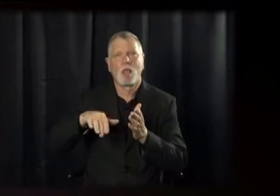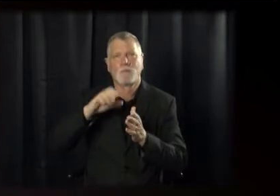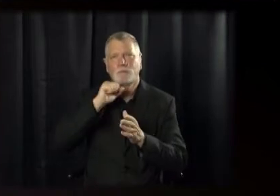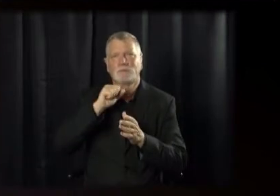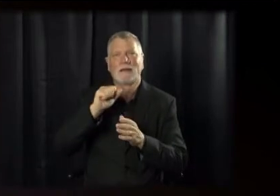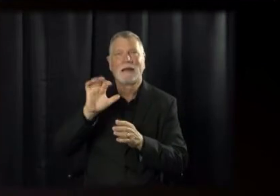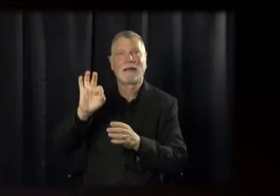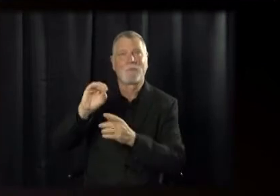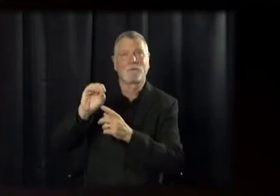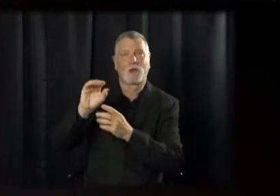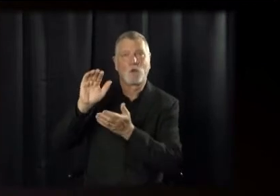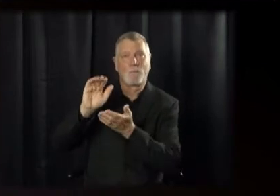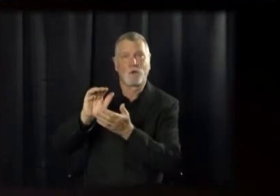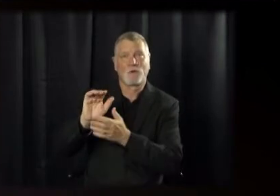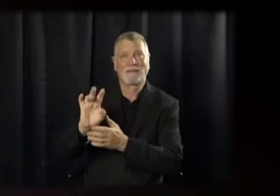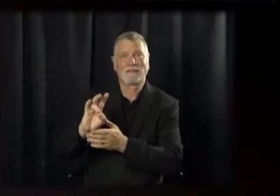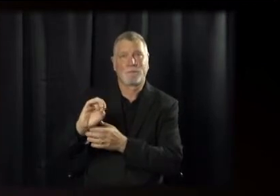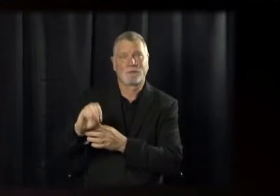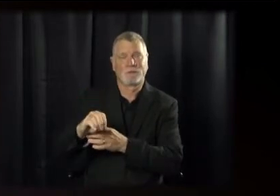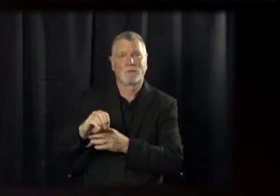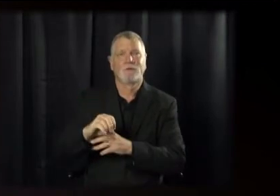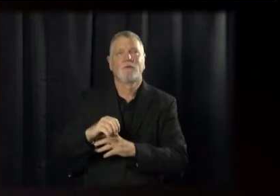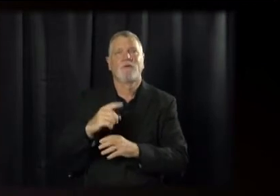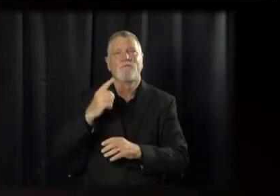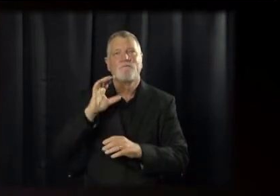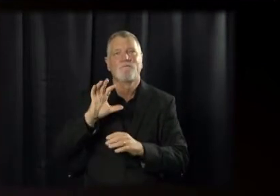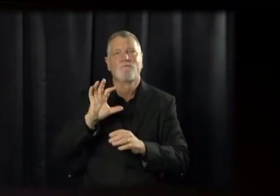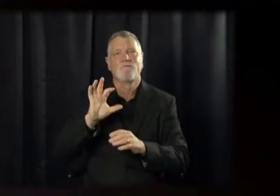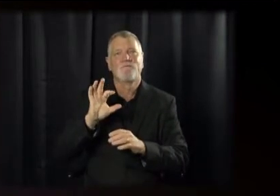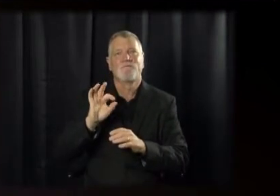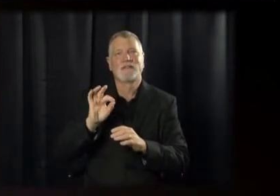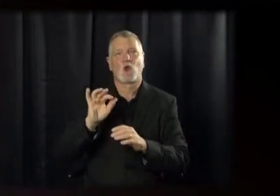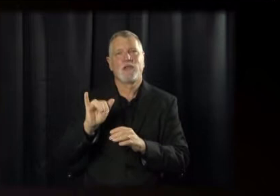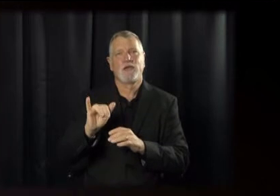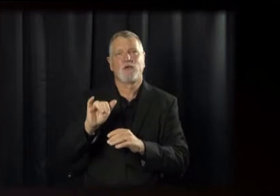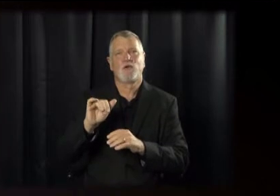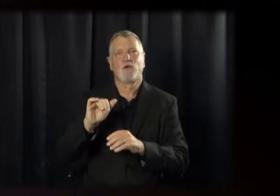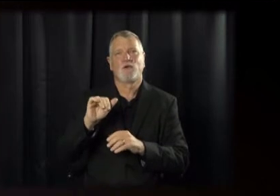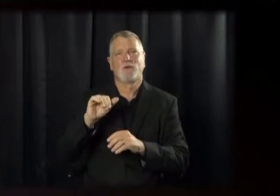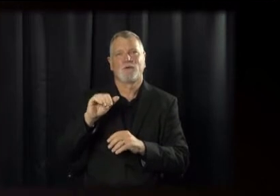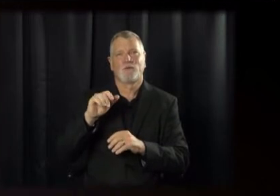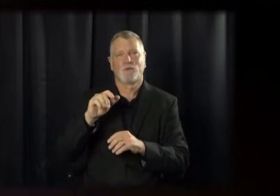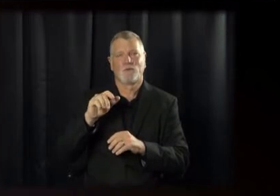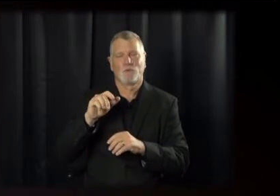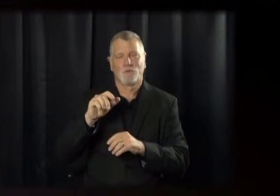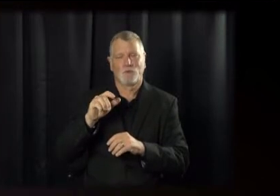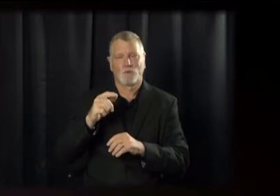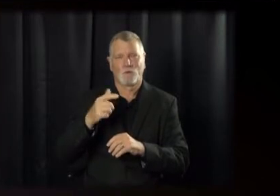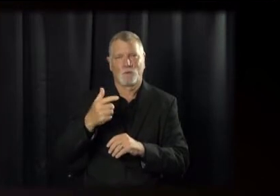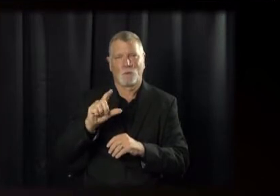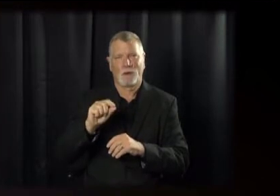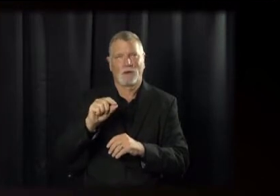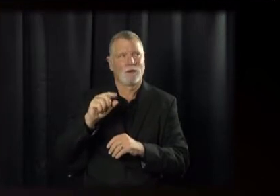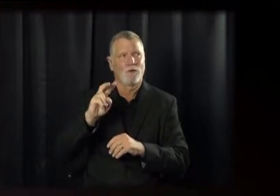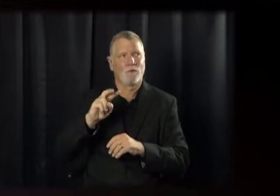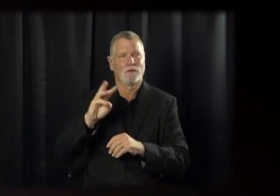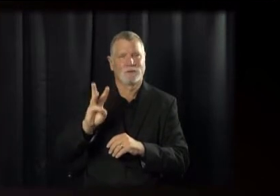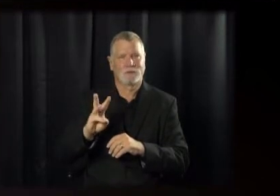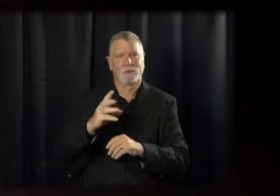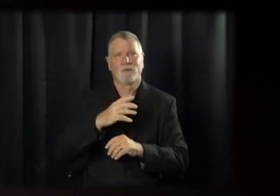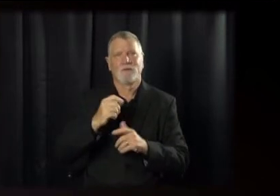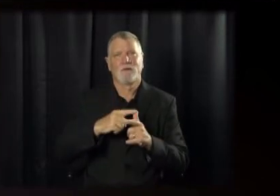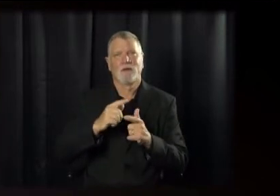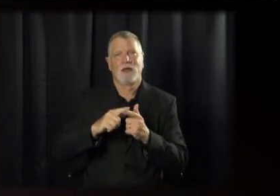to 7% by fiscal year 2026. This represents an additional $3.6 million of